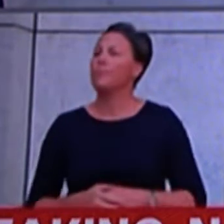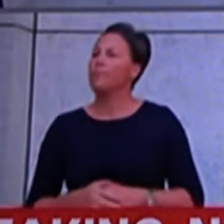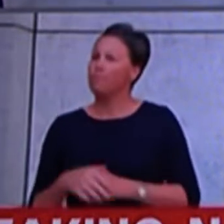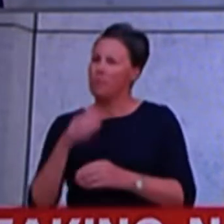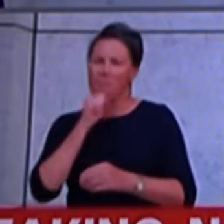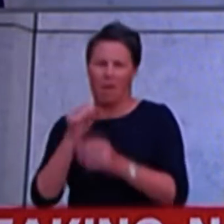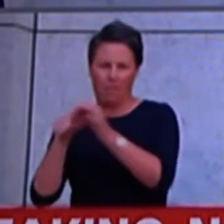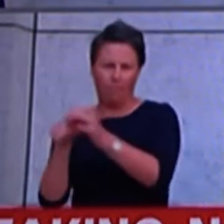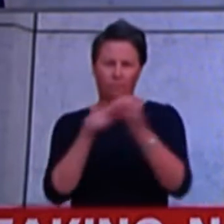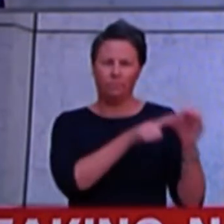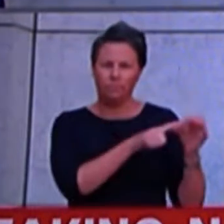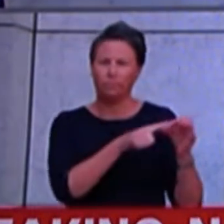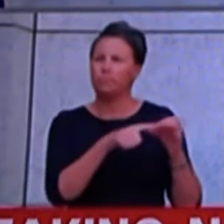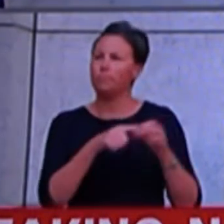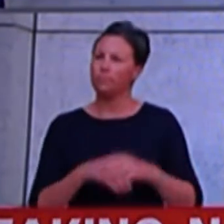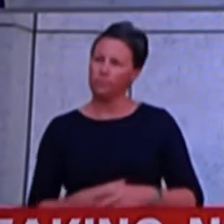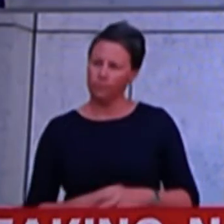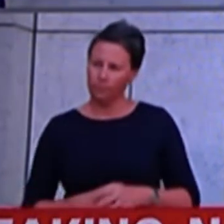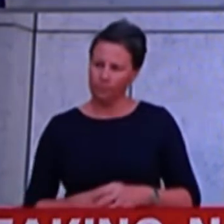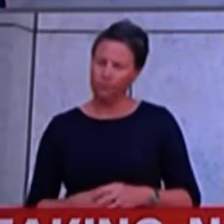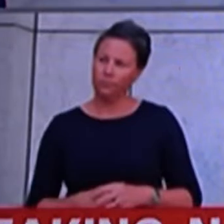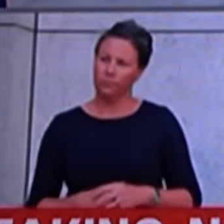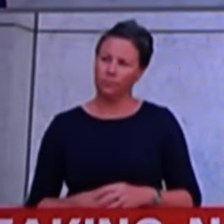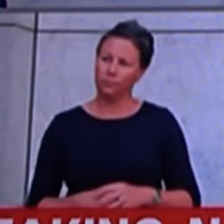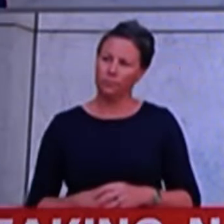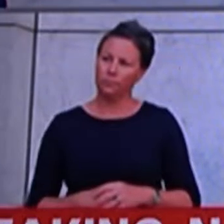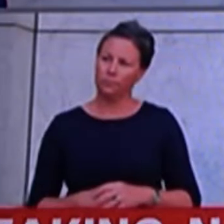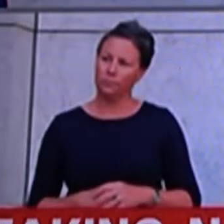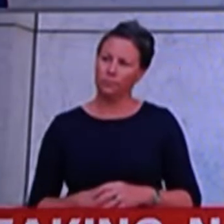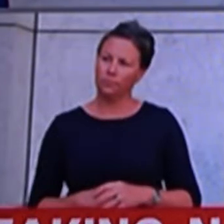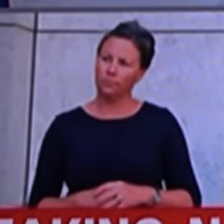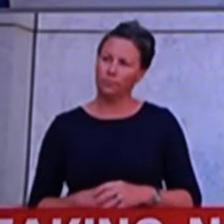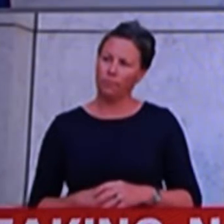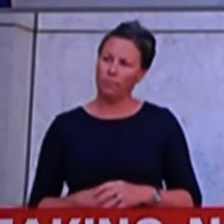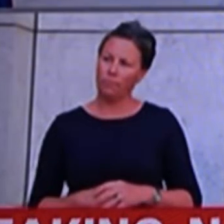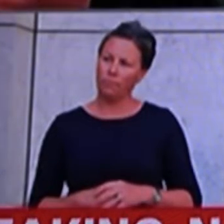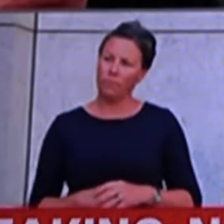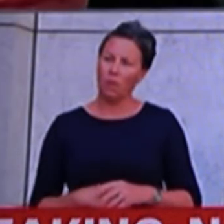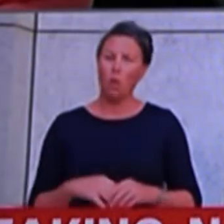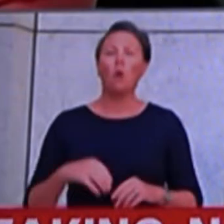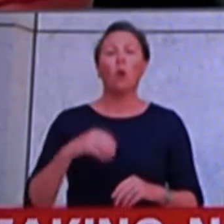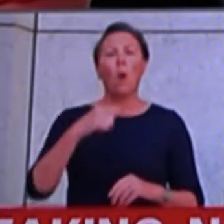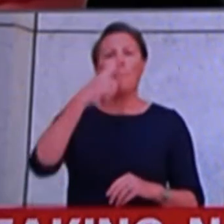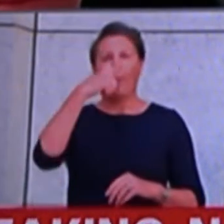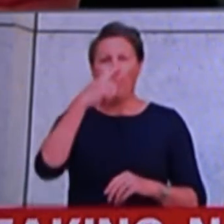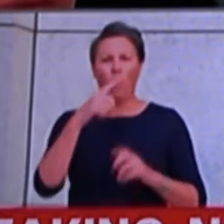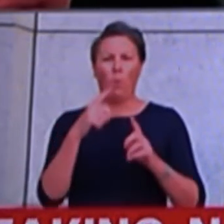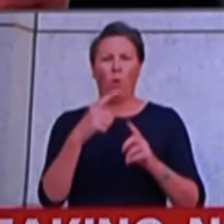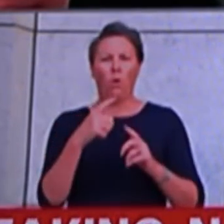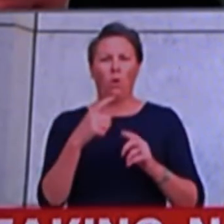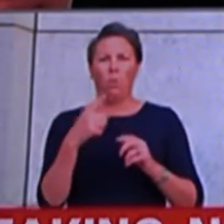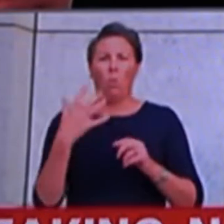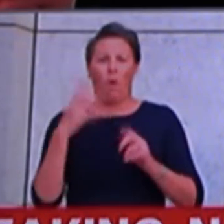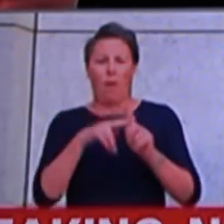numbers, extraordinary jobless claim numbers, are you confident that the rate of jobless claims is now slowing? The ABS put